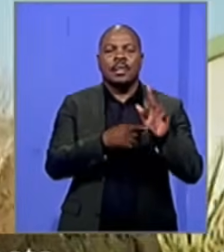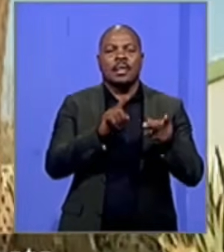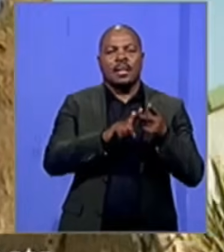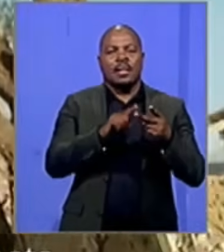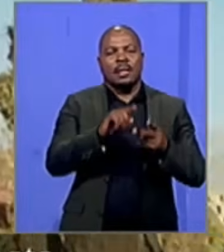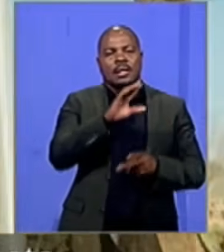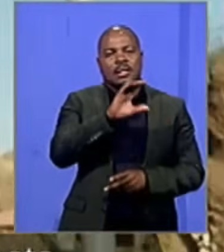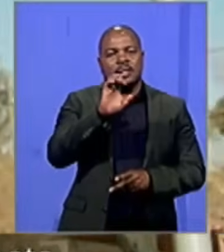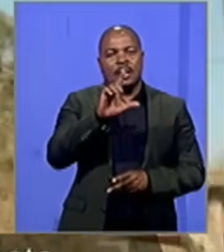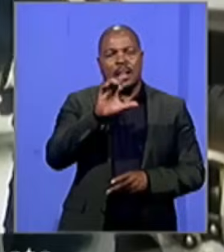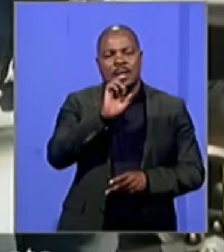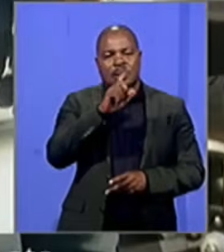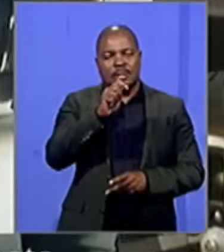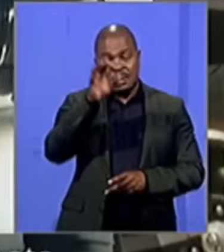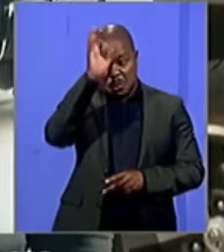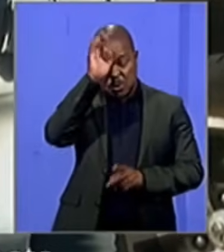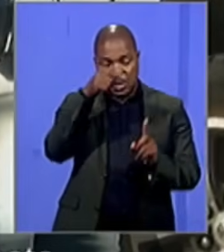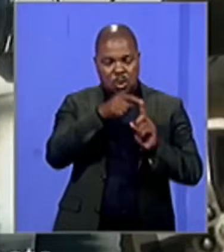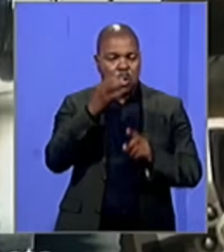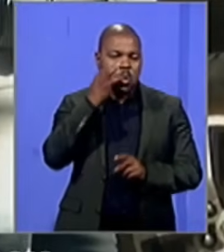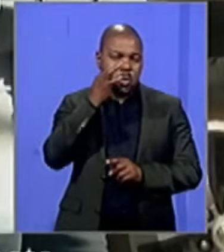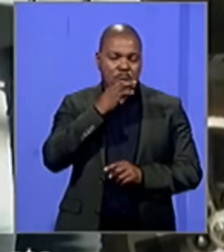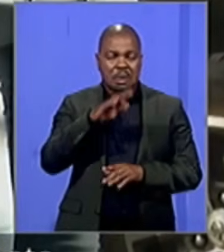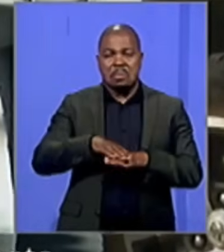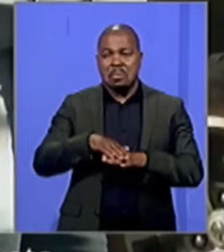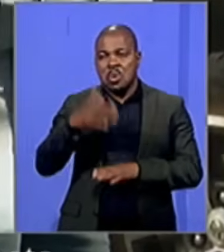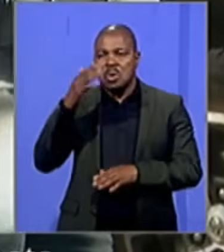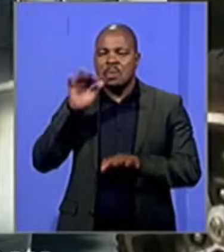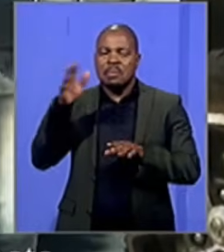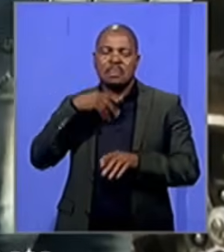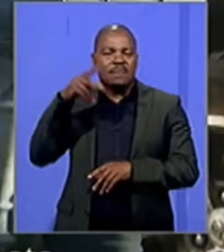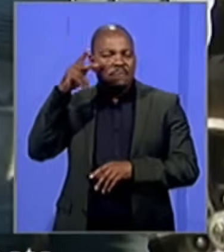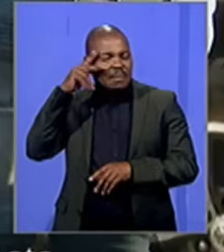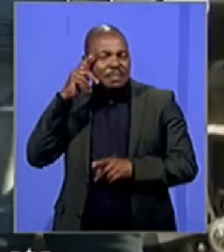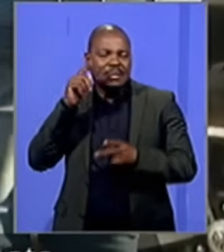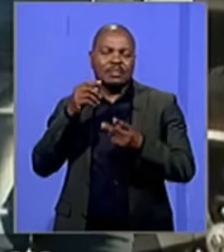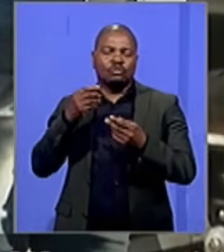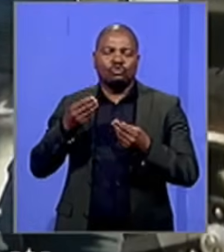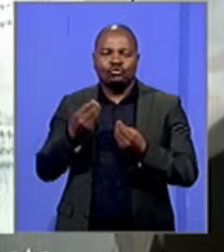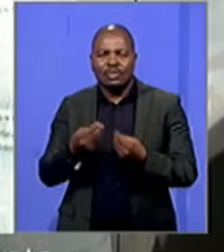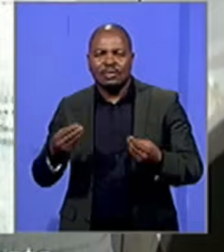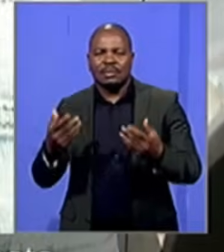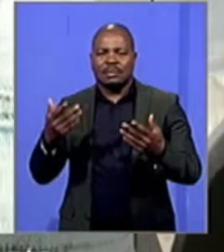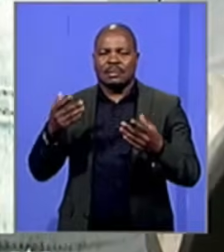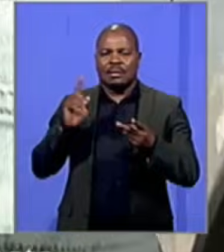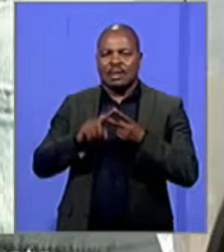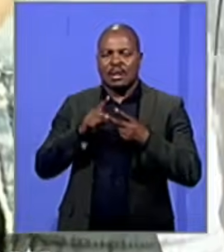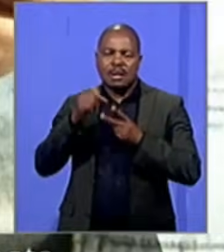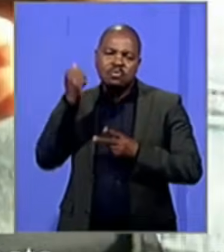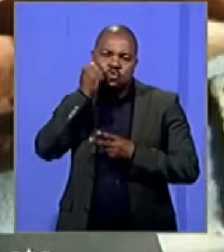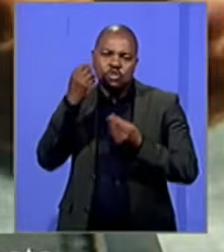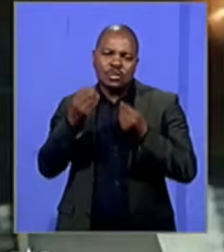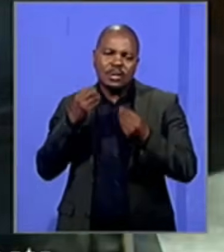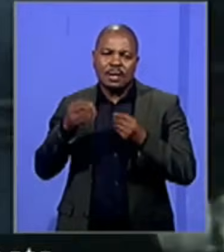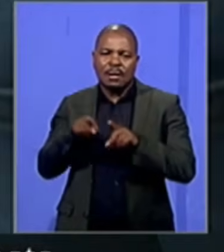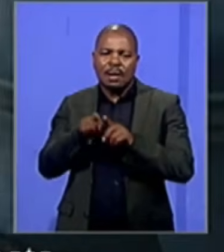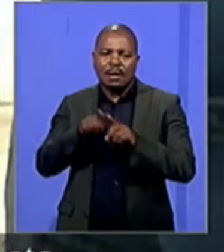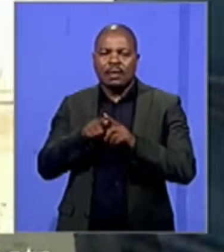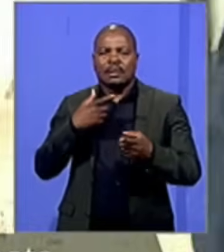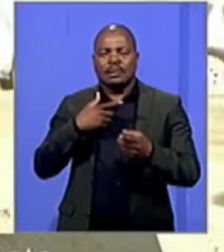der Horst a re go na le koketsego ya tiriso ya ditshwantsho le divideo tsa bana ba ba sa aparang mme maAfrika Borwa tshwanetse go tlhokomela